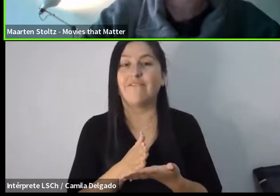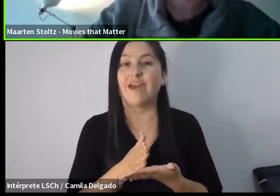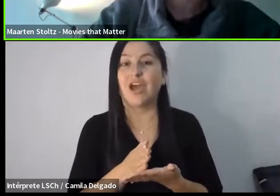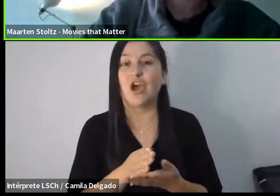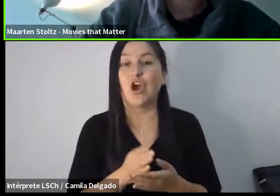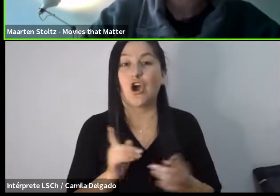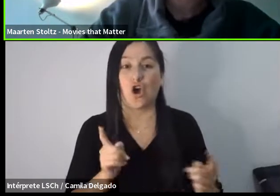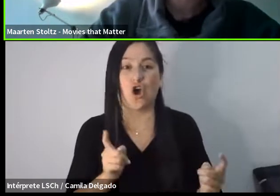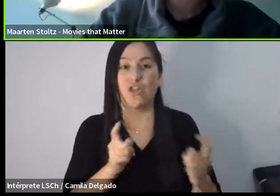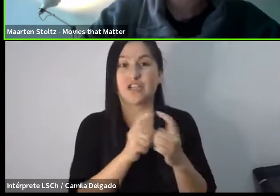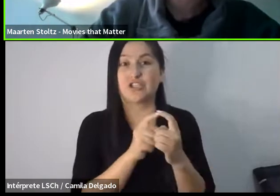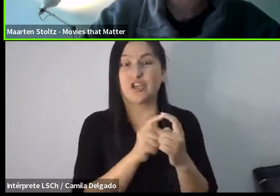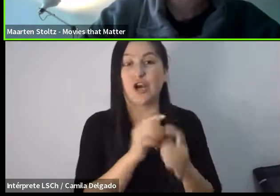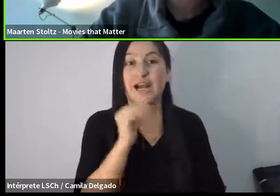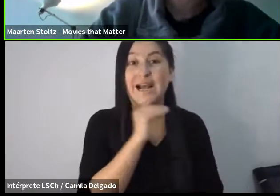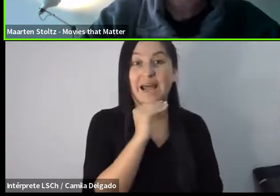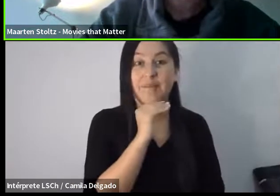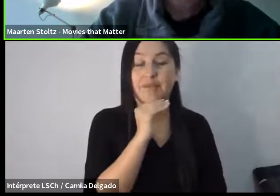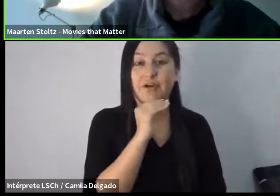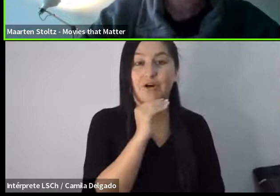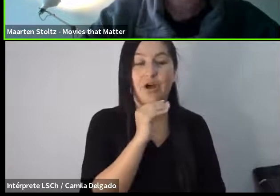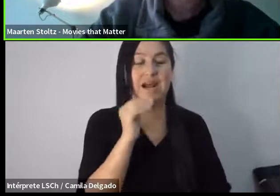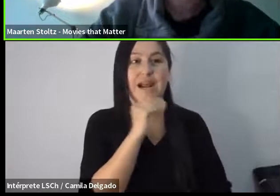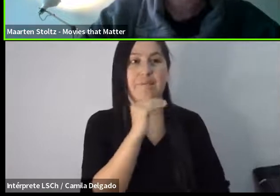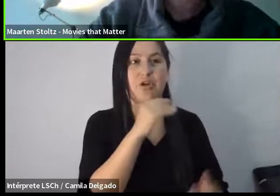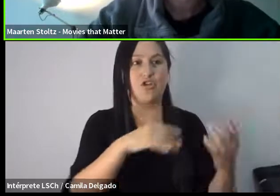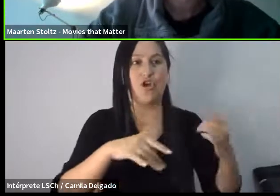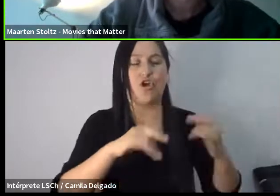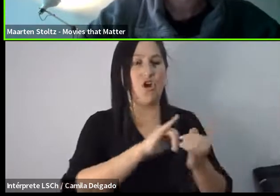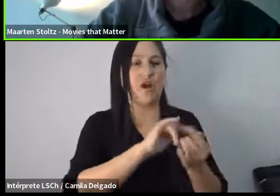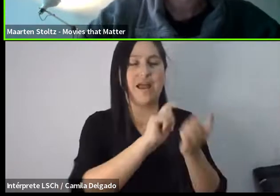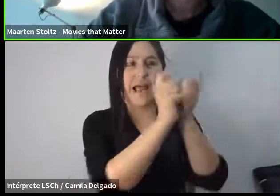actually build and create some empathy for it.